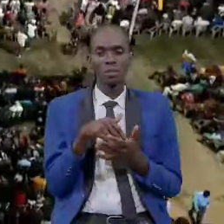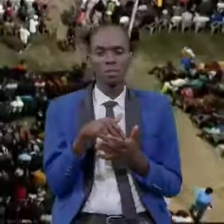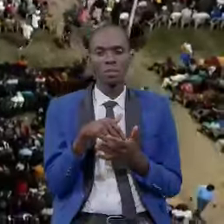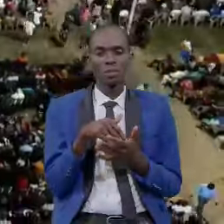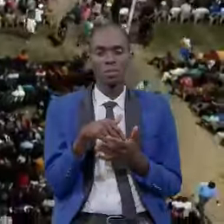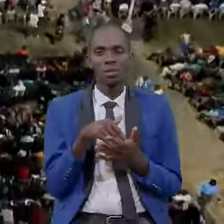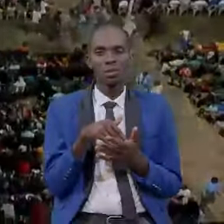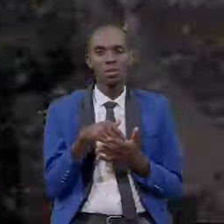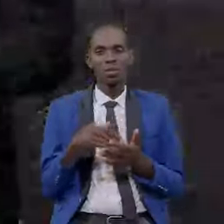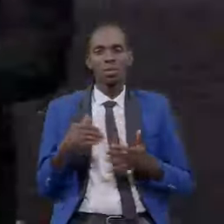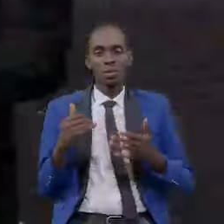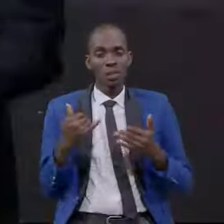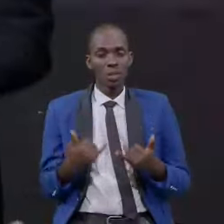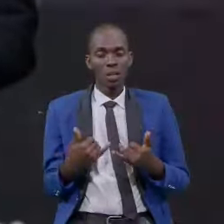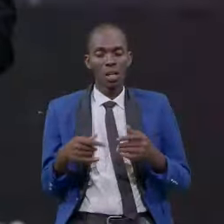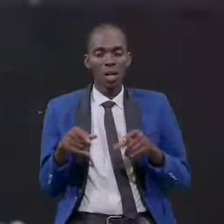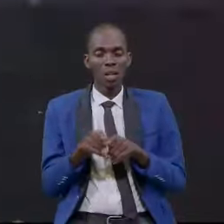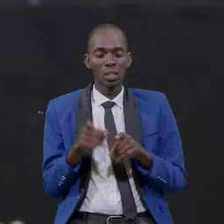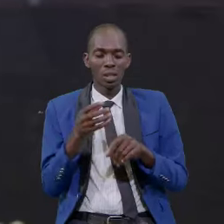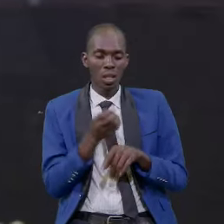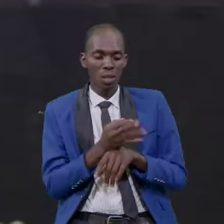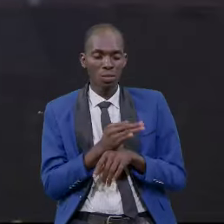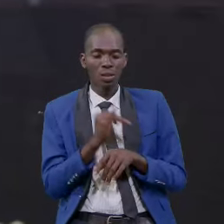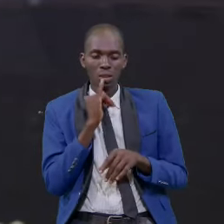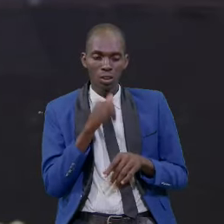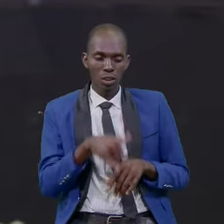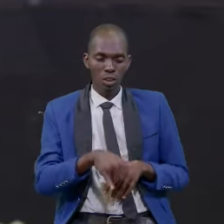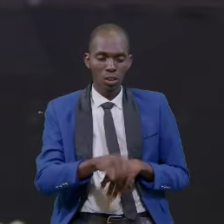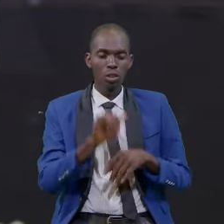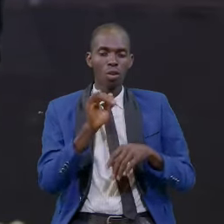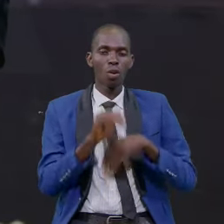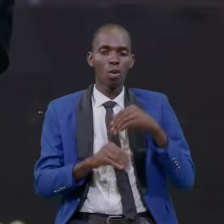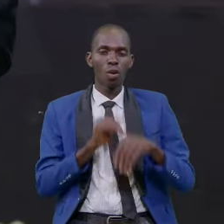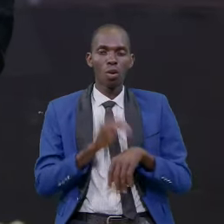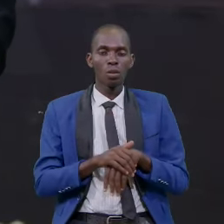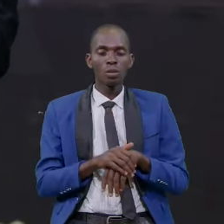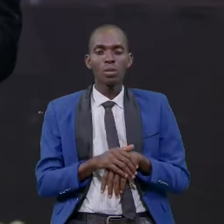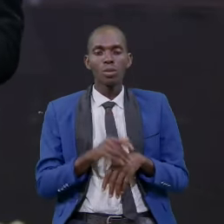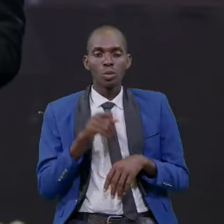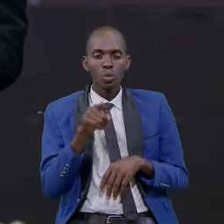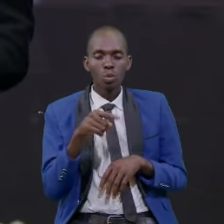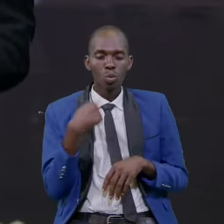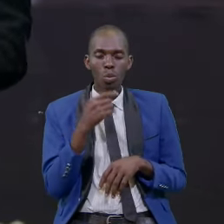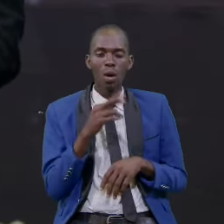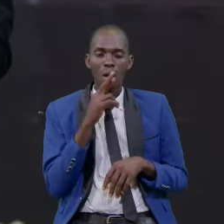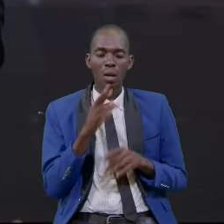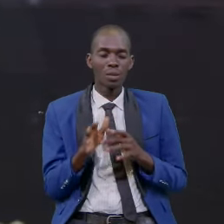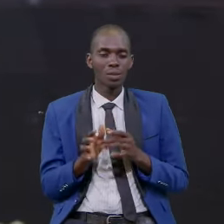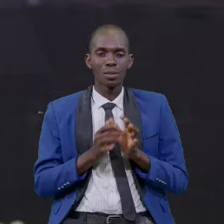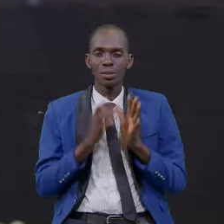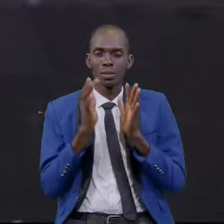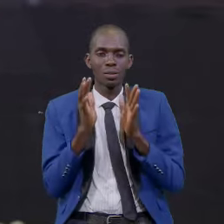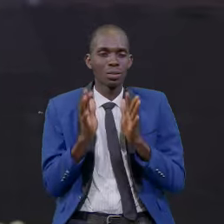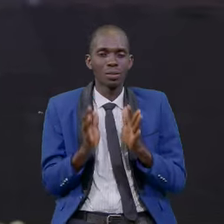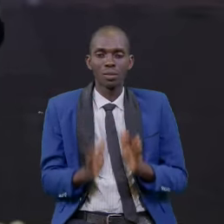Now, while the counseling is going on, those who are Christians, you have given your life to Christ before, this is the